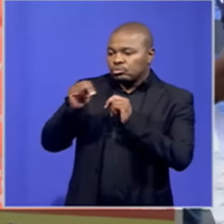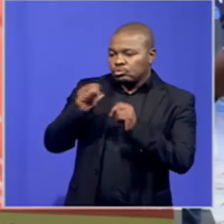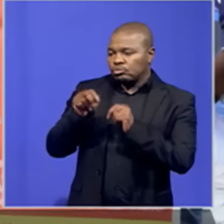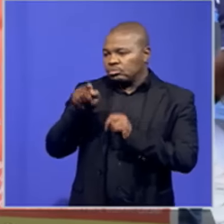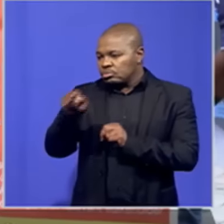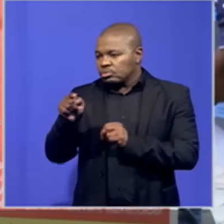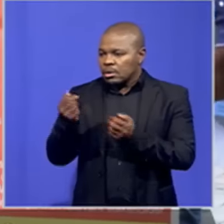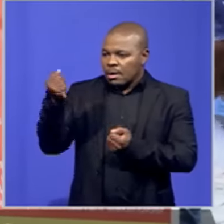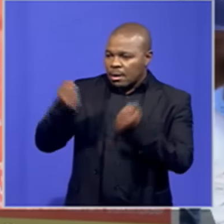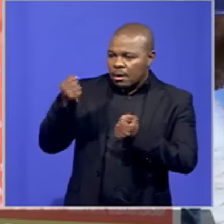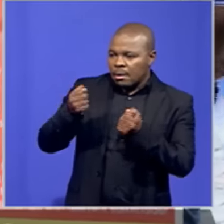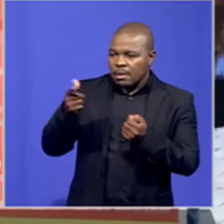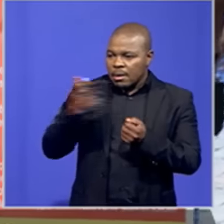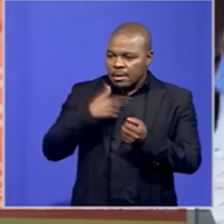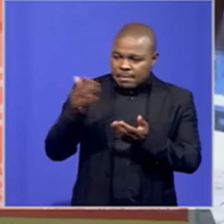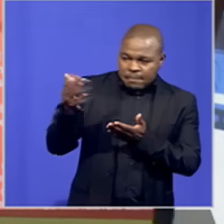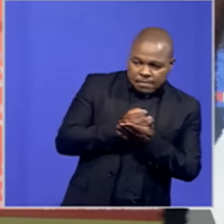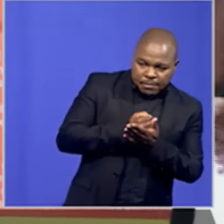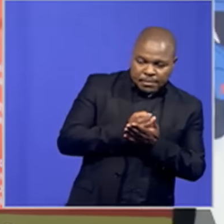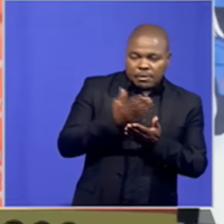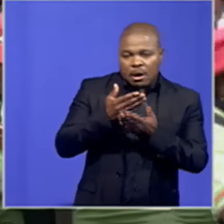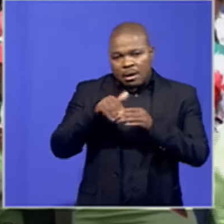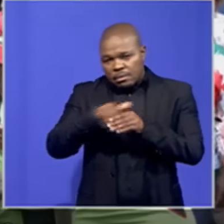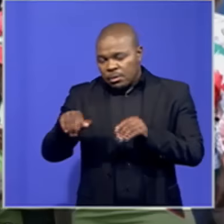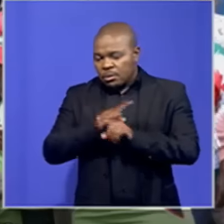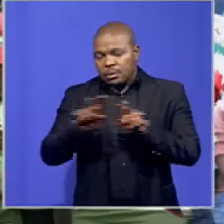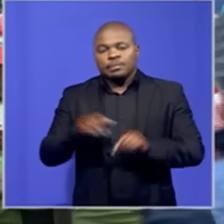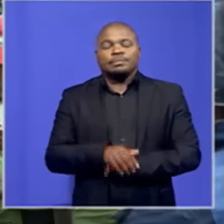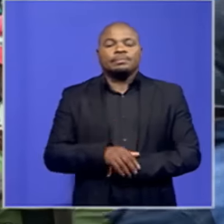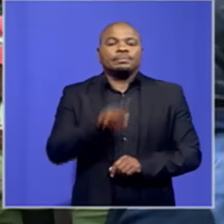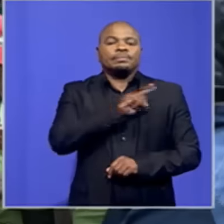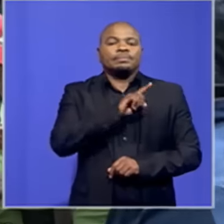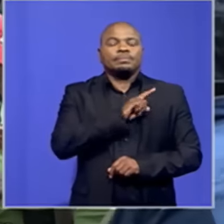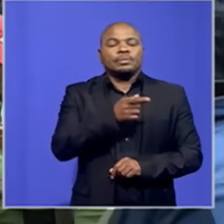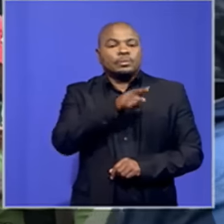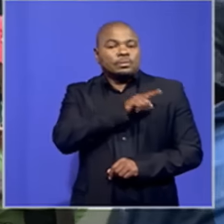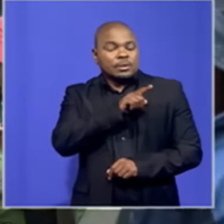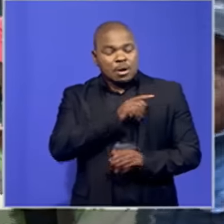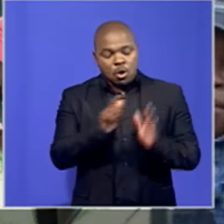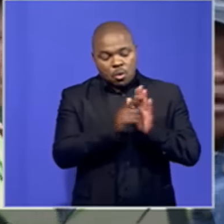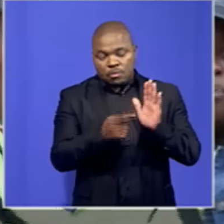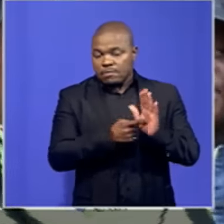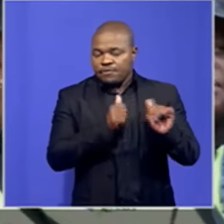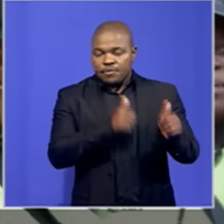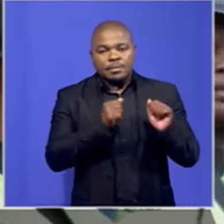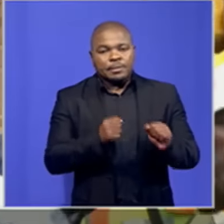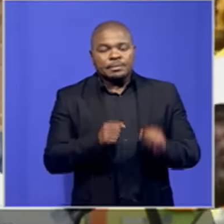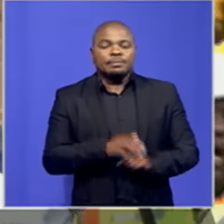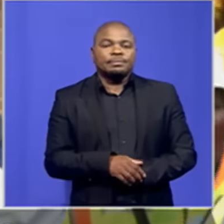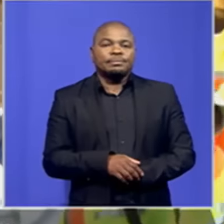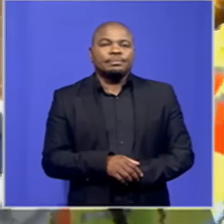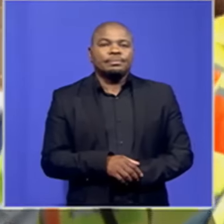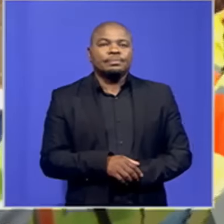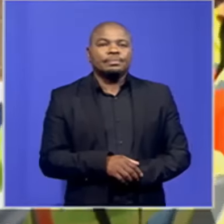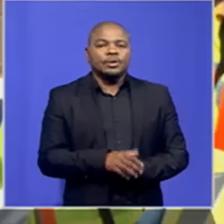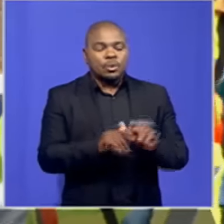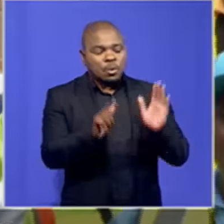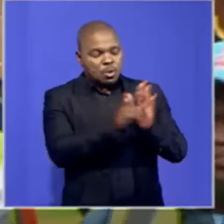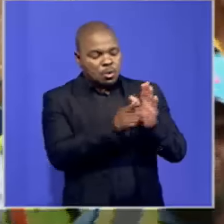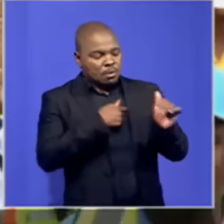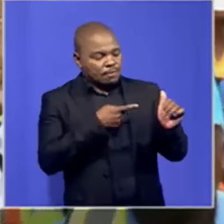ga dijanaga tse di sa siamang go tsamaya mo tseleng ka gonne ba ka se rerisane ka molao. We can't negotiate the law. When